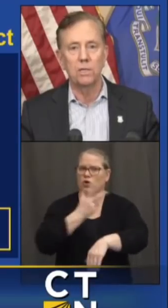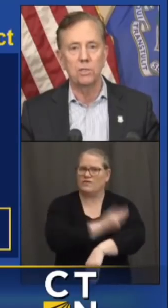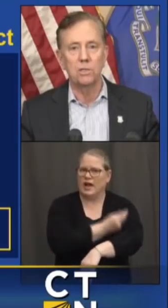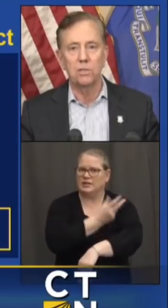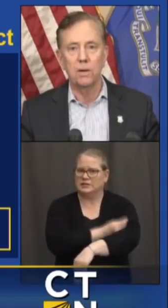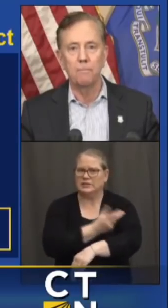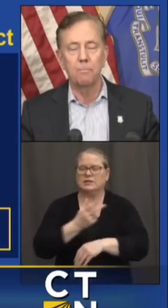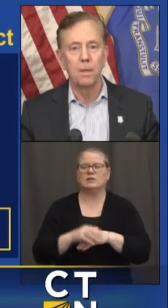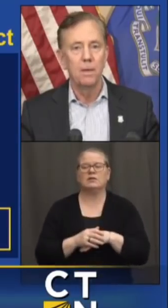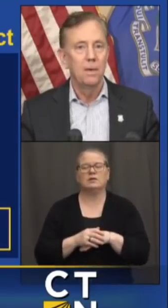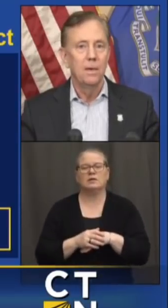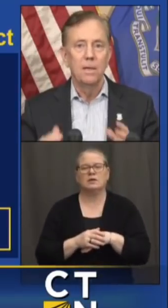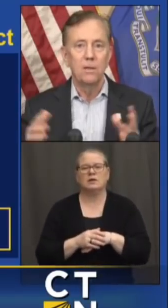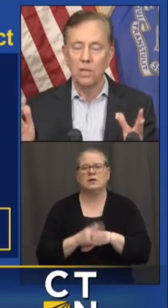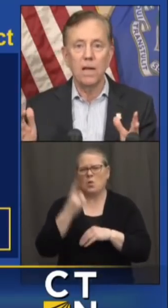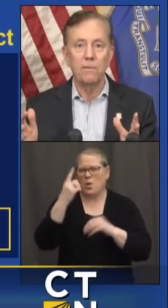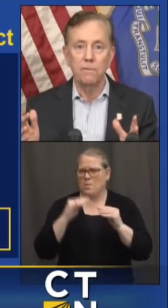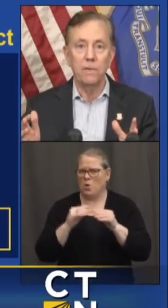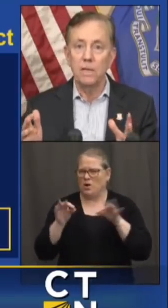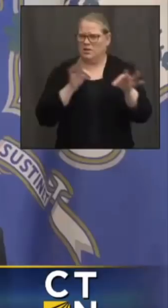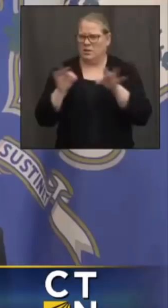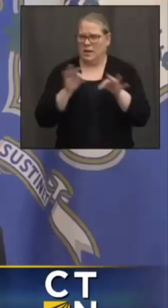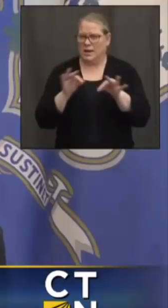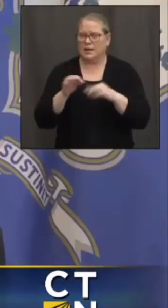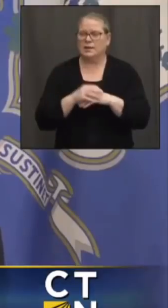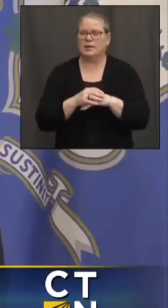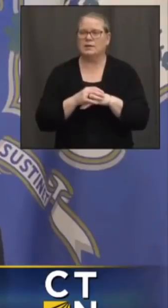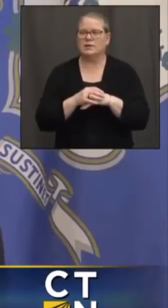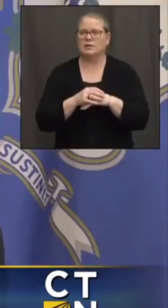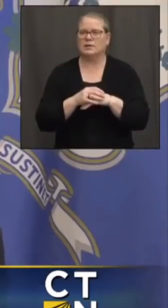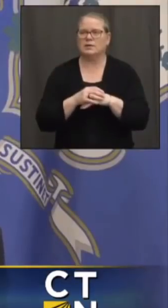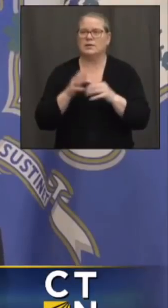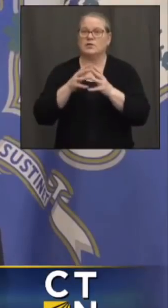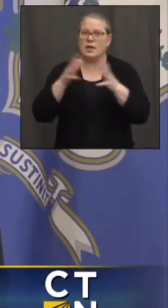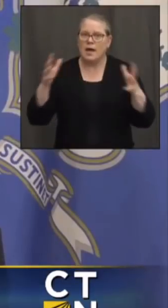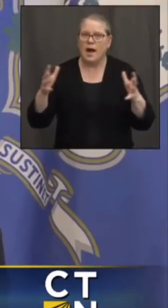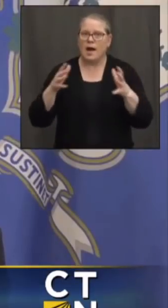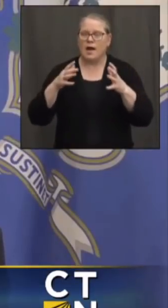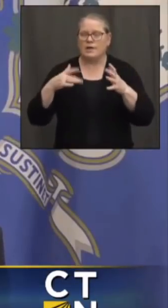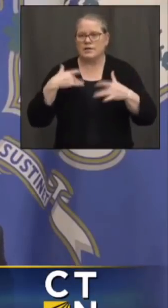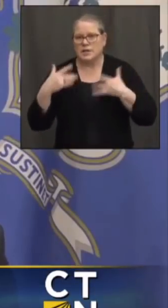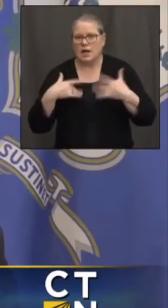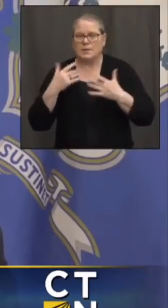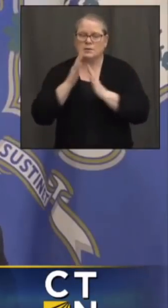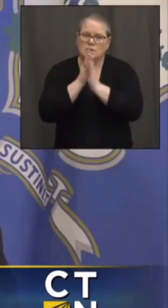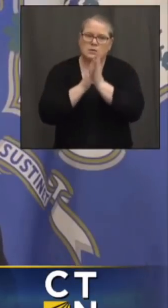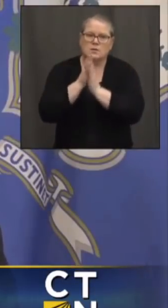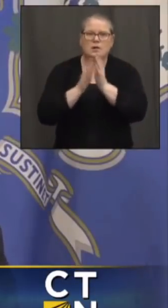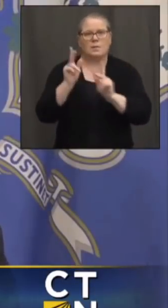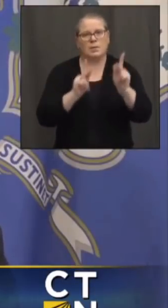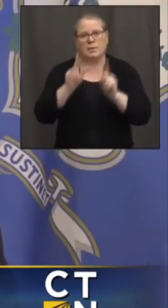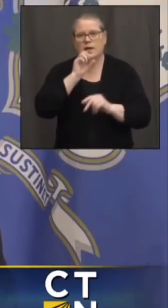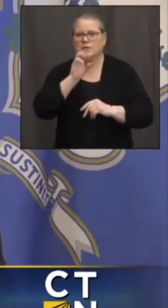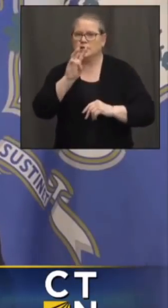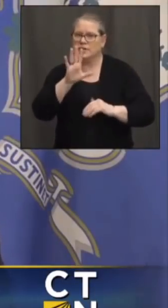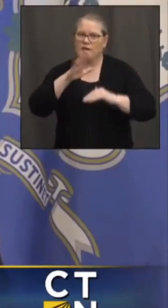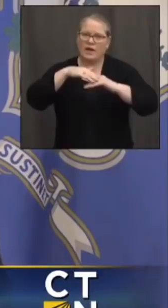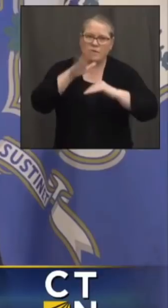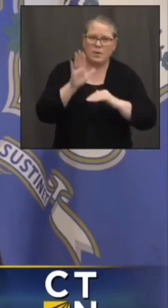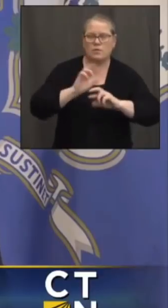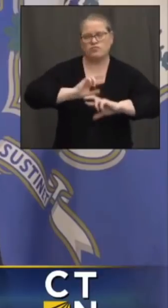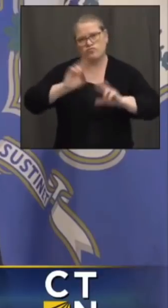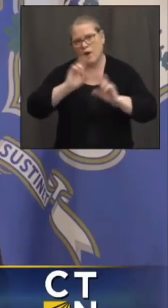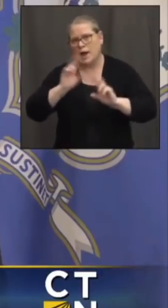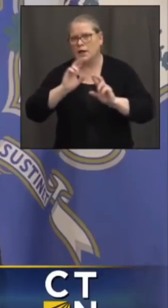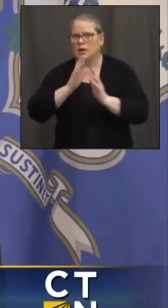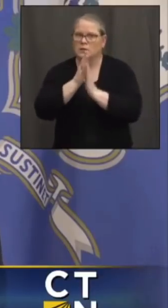and your questions. There's a lot of interest and excitement, especially now, 65 and above, opportunity to get vaccinated,